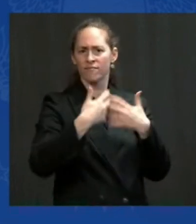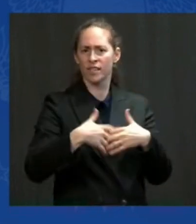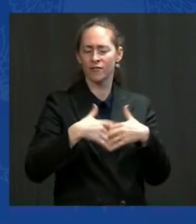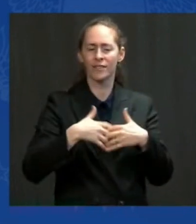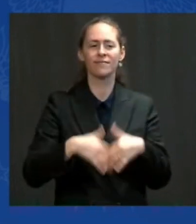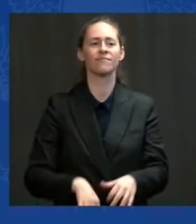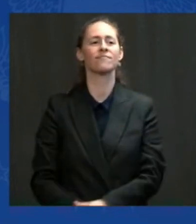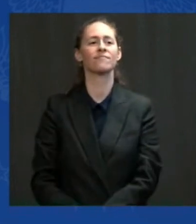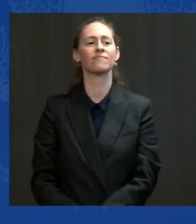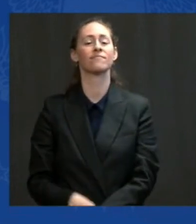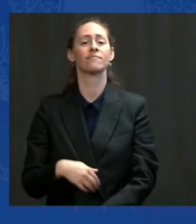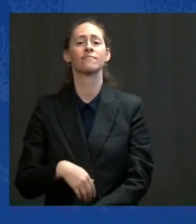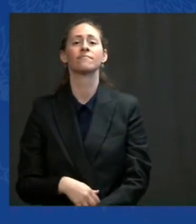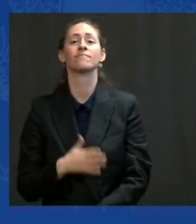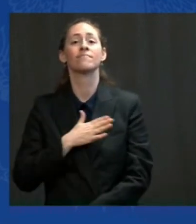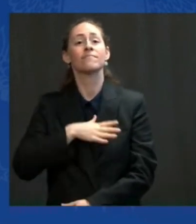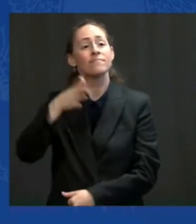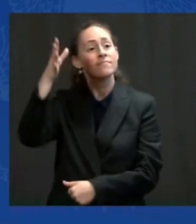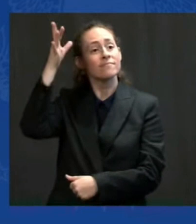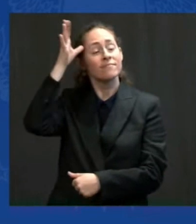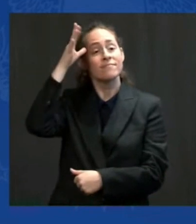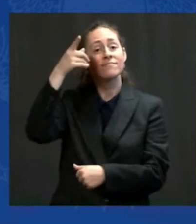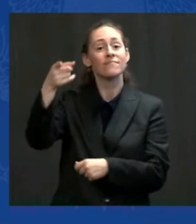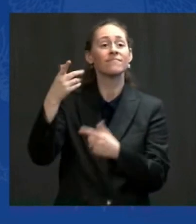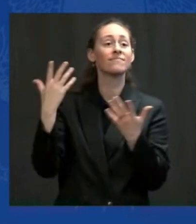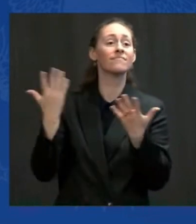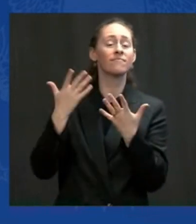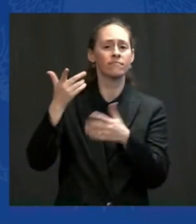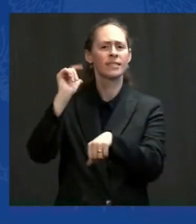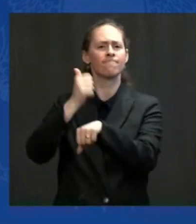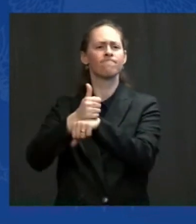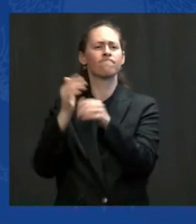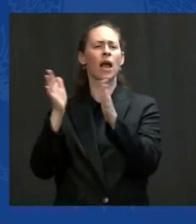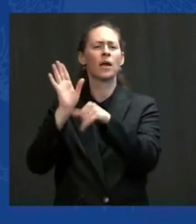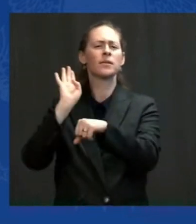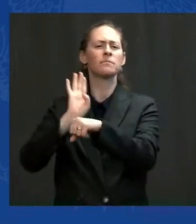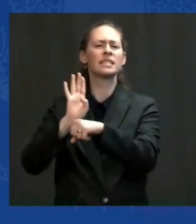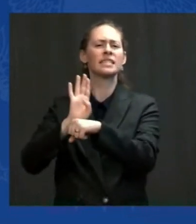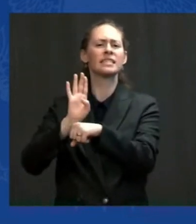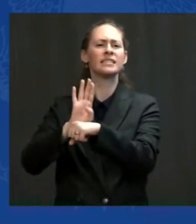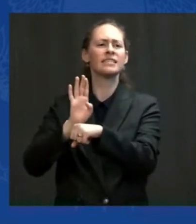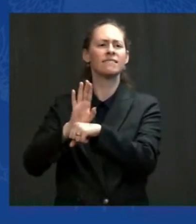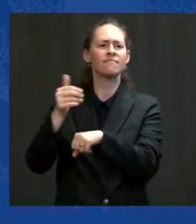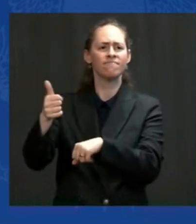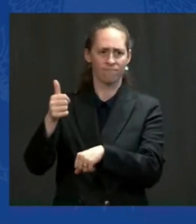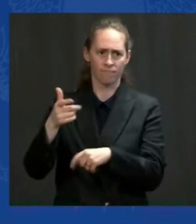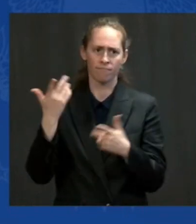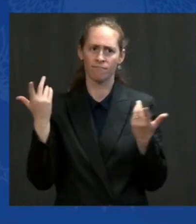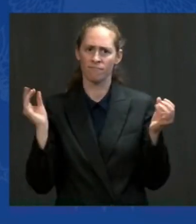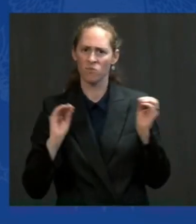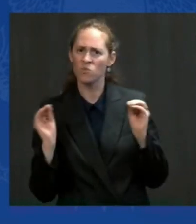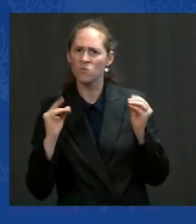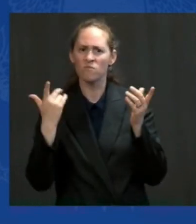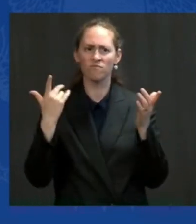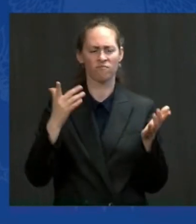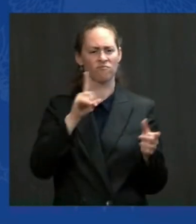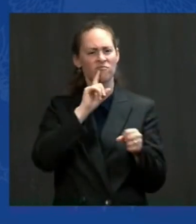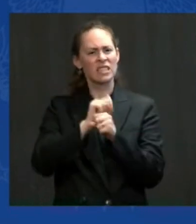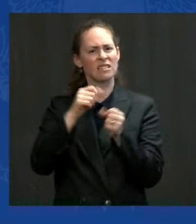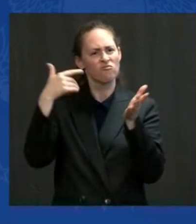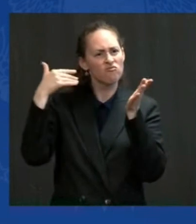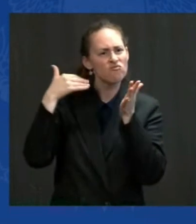and my father started his own small business. With no formal education, they both struggle with